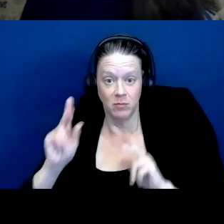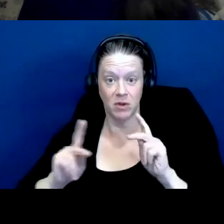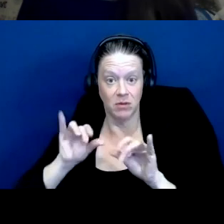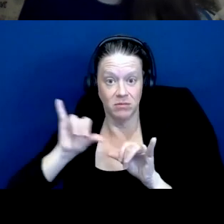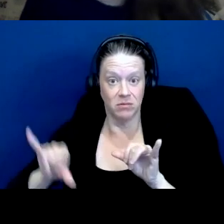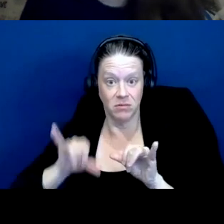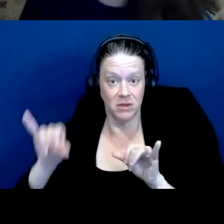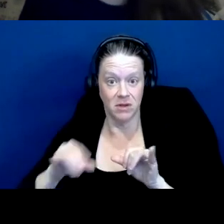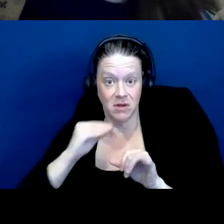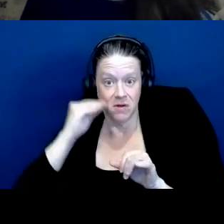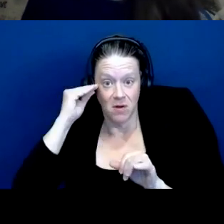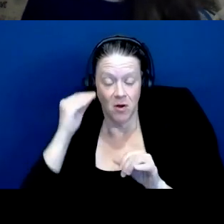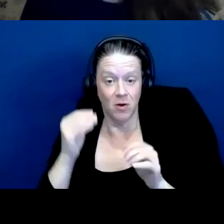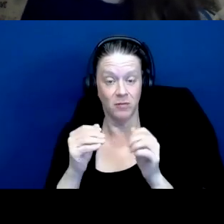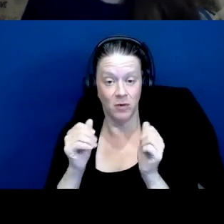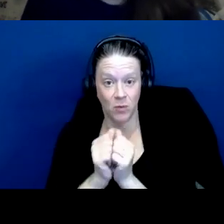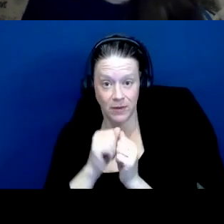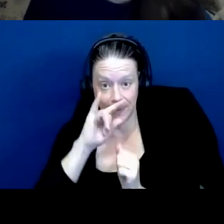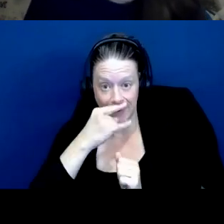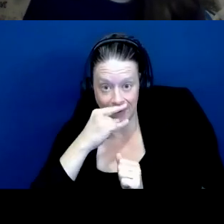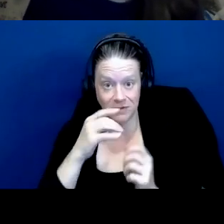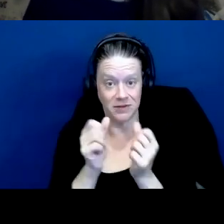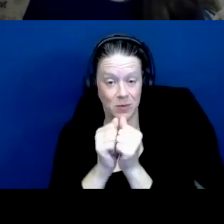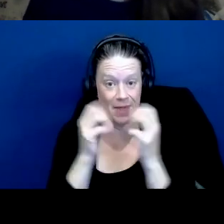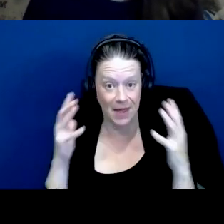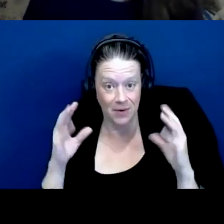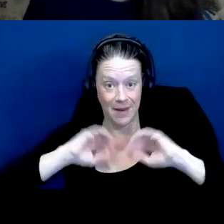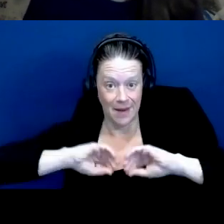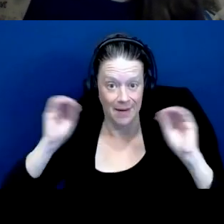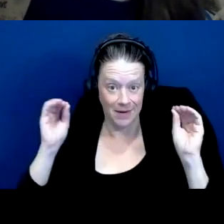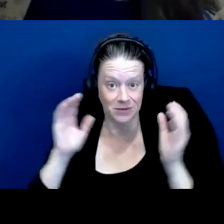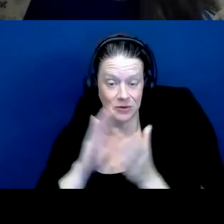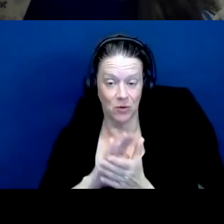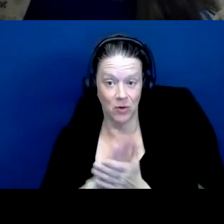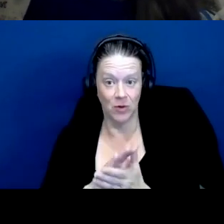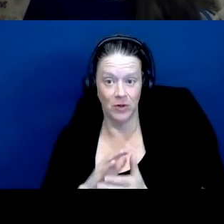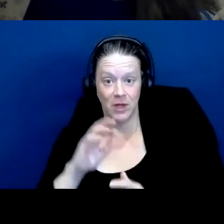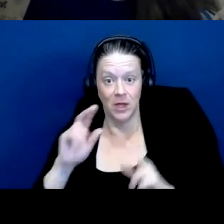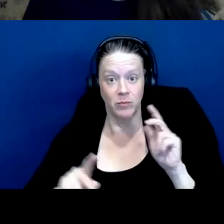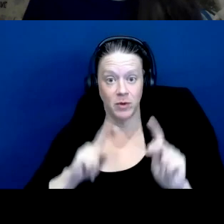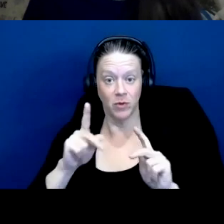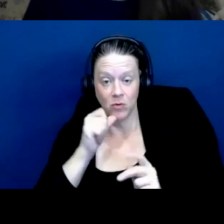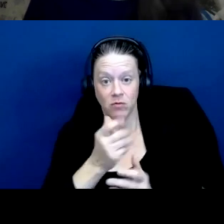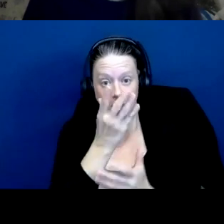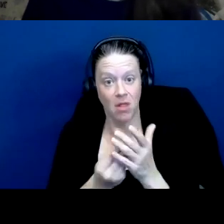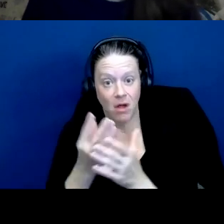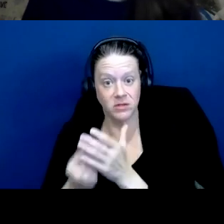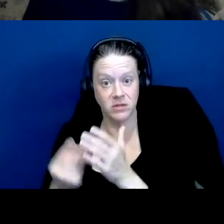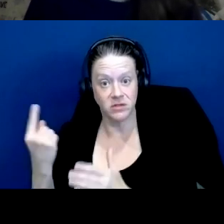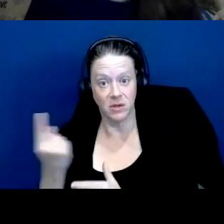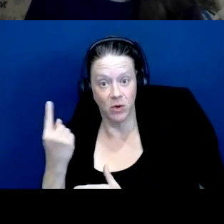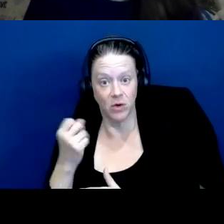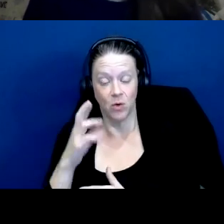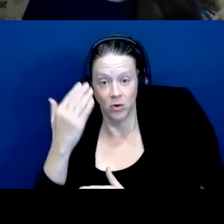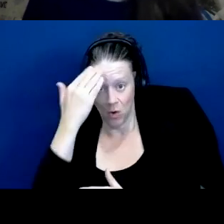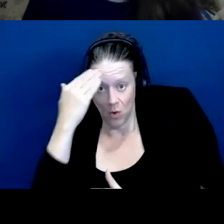for a year and a half without any school, um, those of us who have lost someone or know someone who's lost